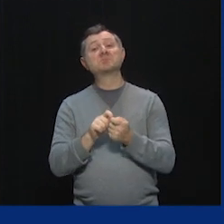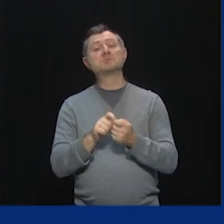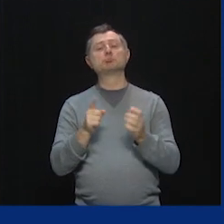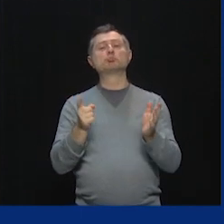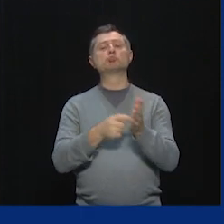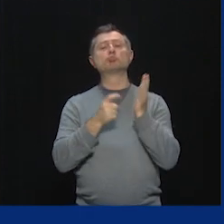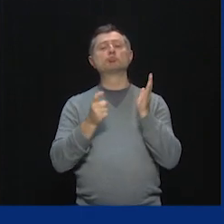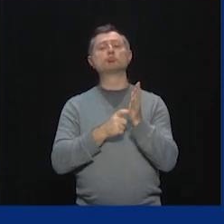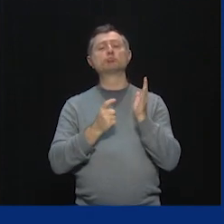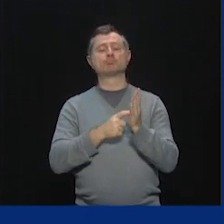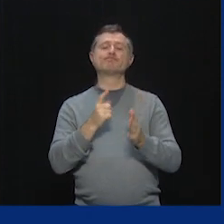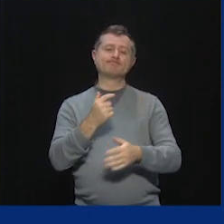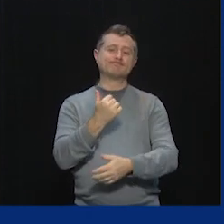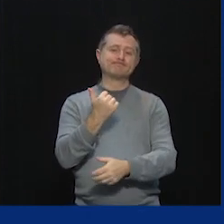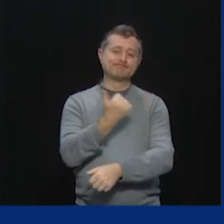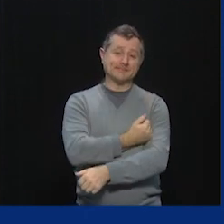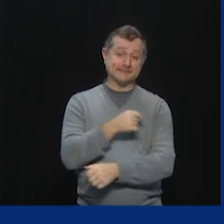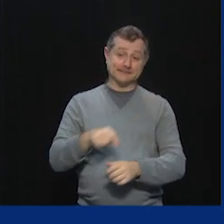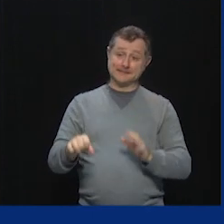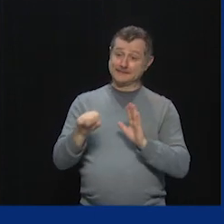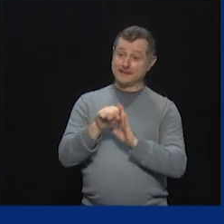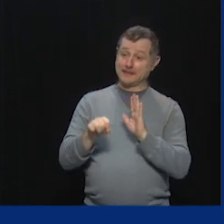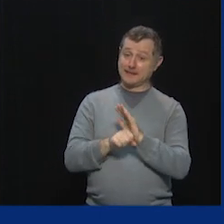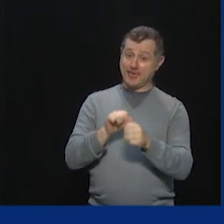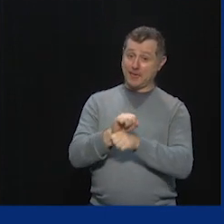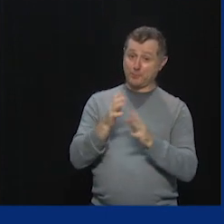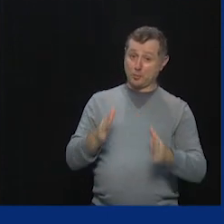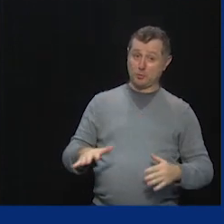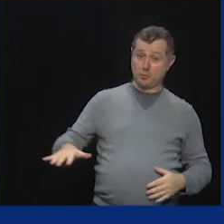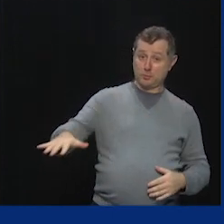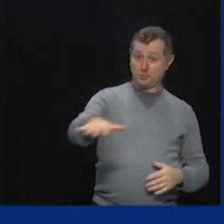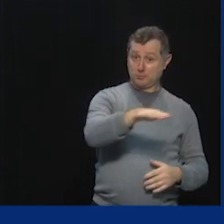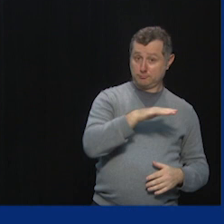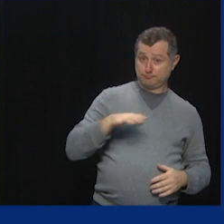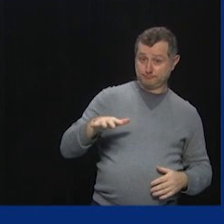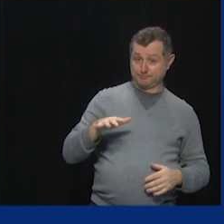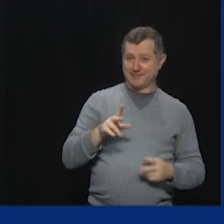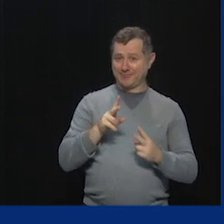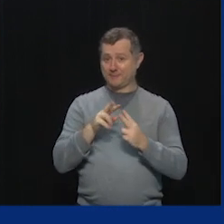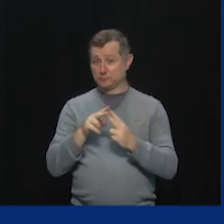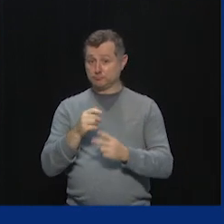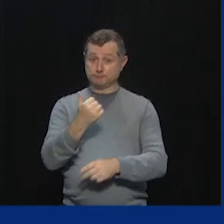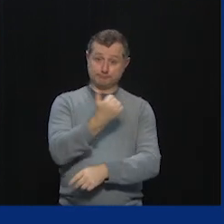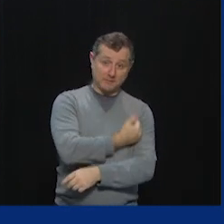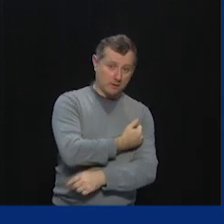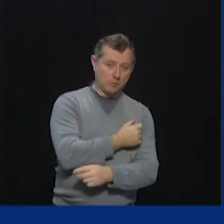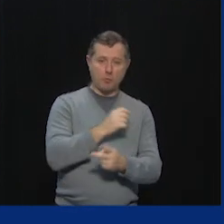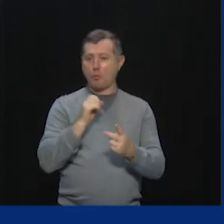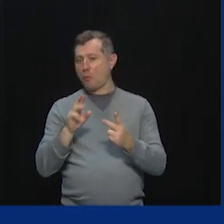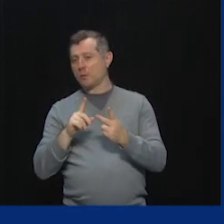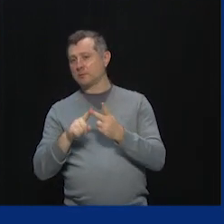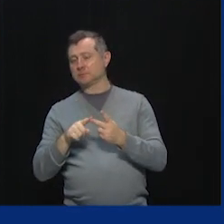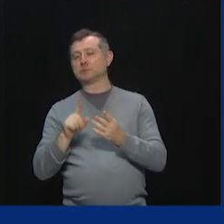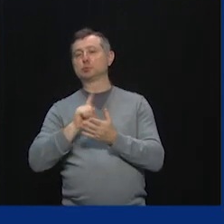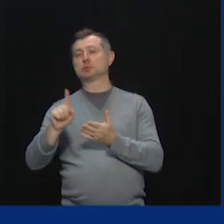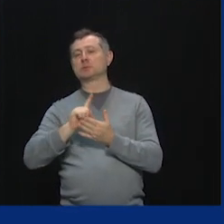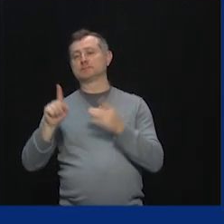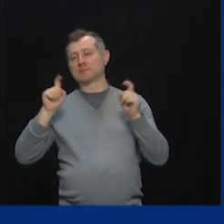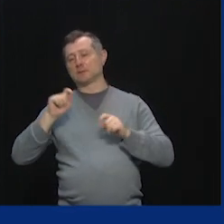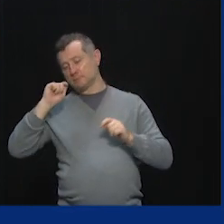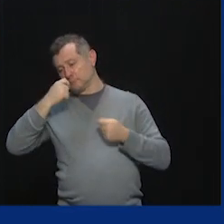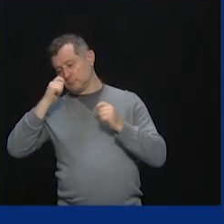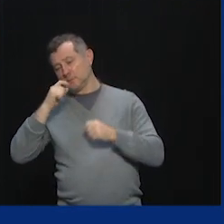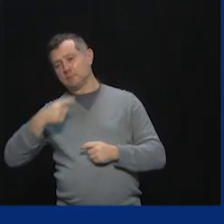they are required to be vaccinated, or else they can have weekly testing, and that has to be in place by October 12th. Healthcare